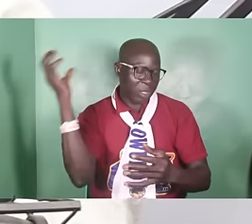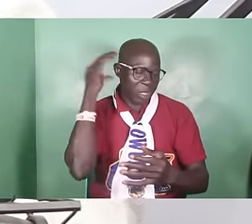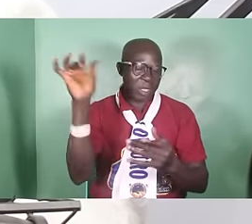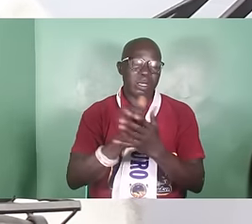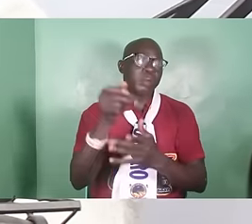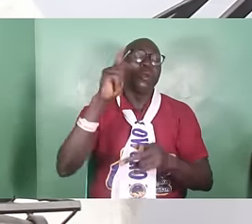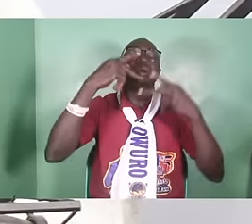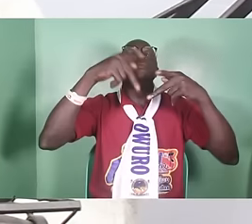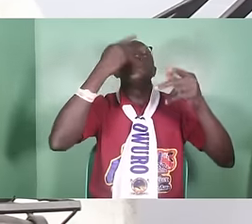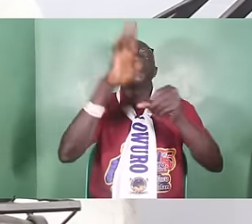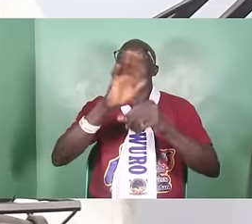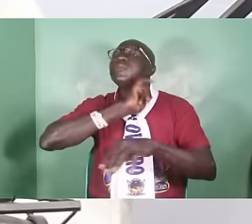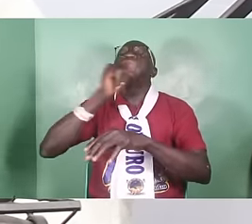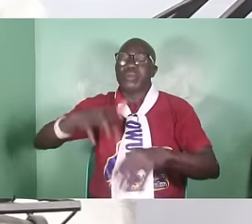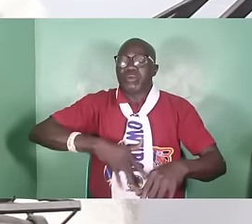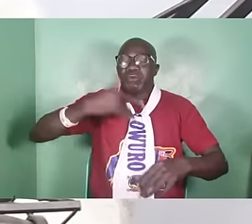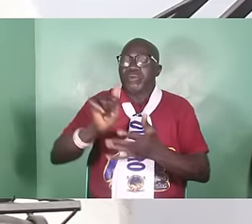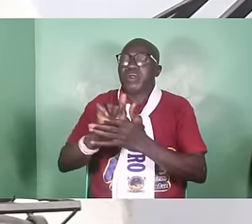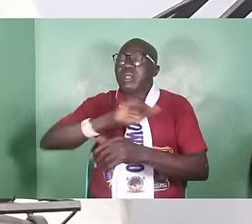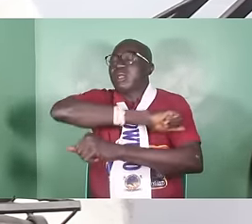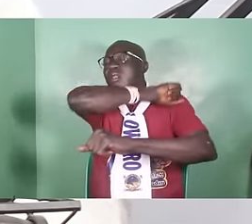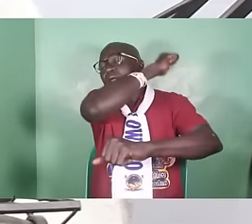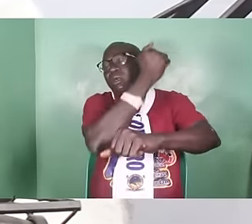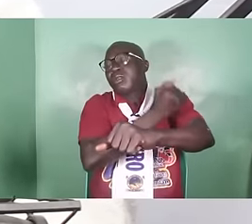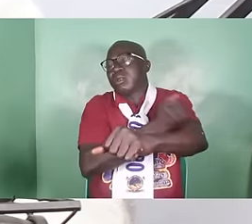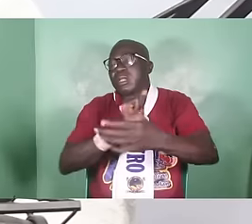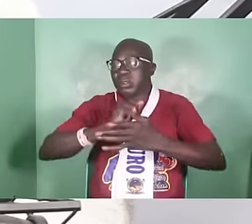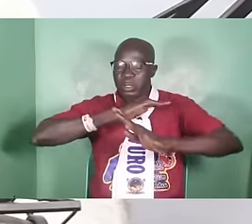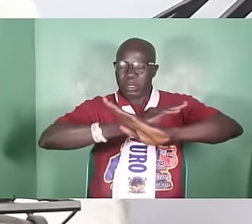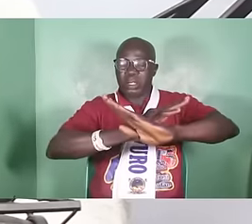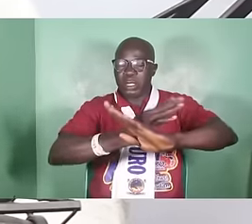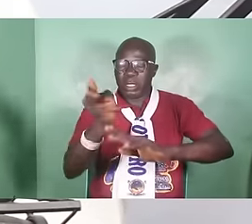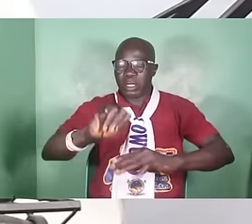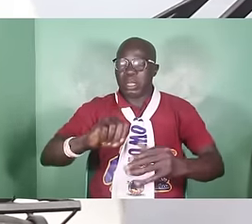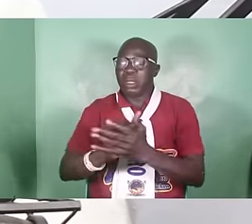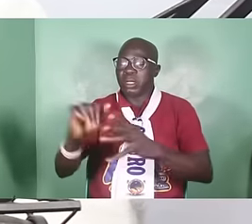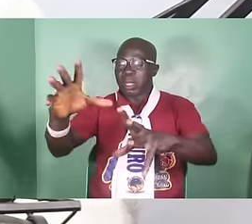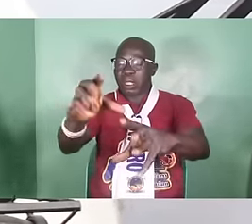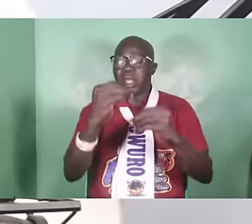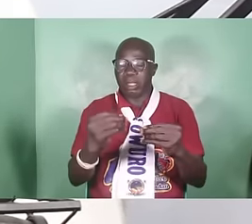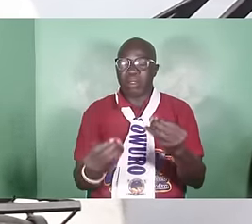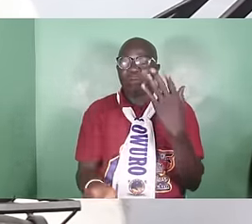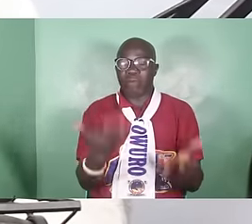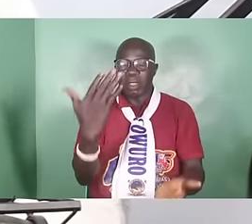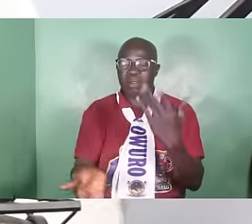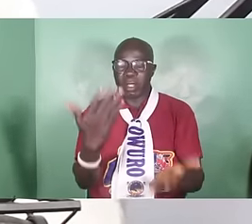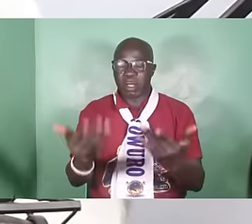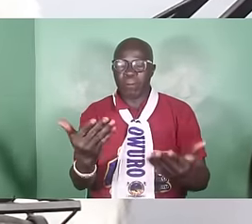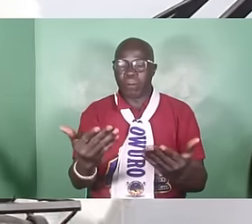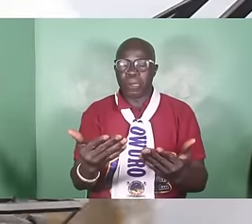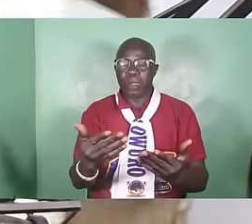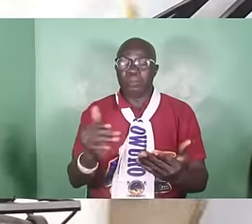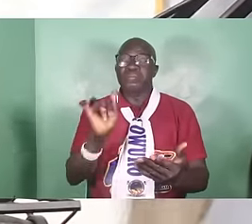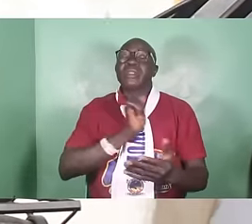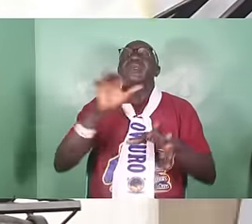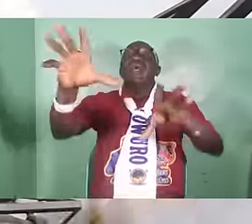se. You are hearing the promise that will not be fulfilled. Ase ti mo da won duro yan. The force that delayed them. Ase yen gbina da. So pe